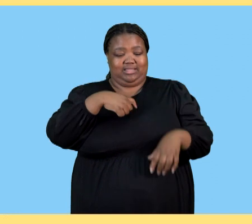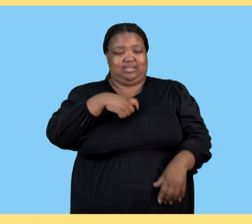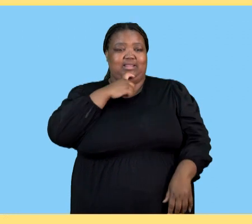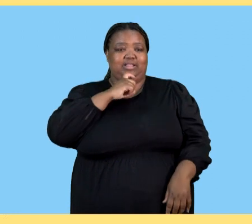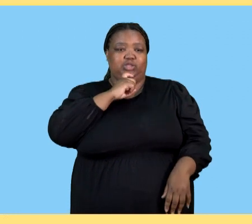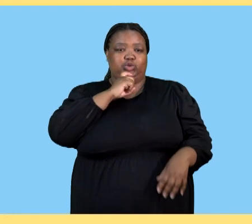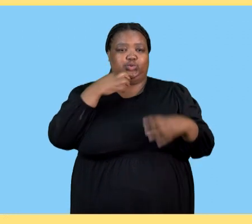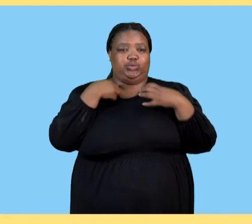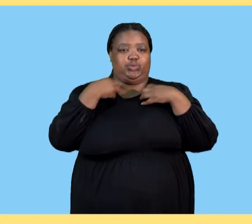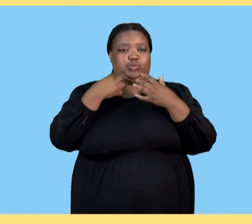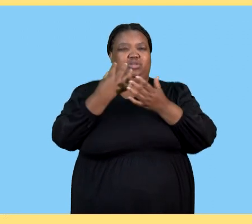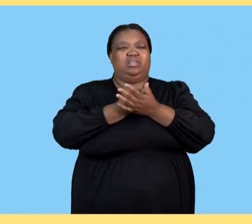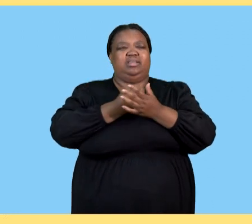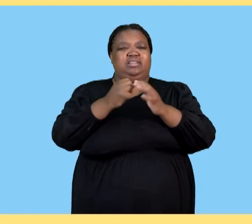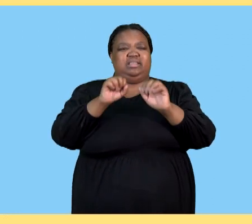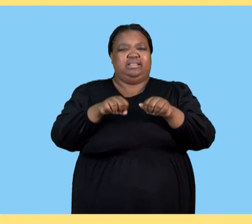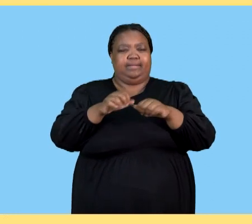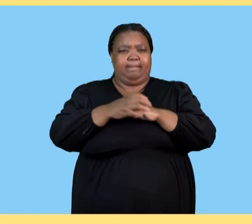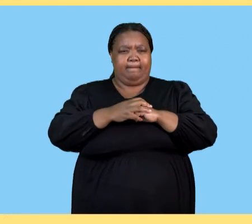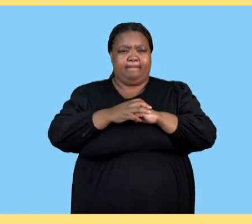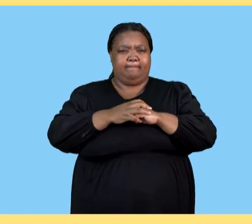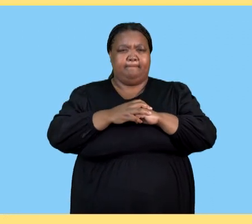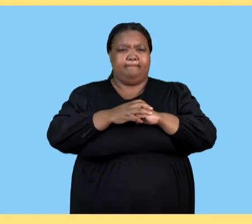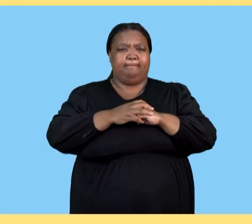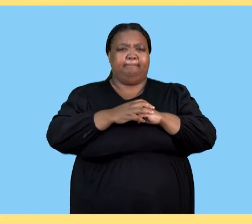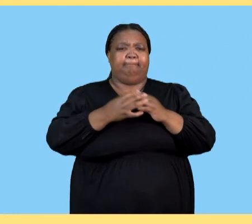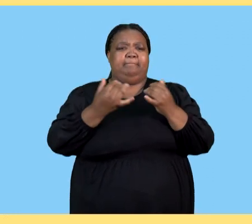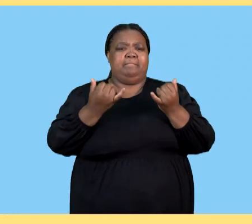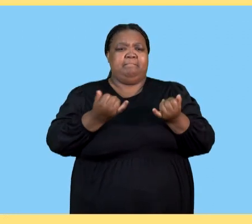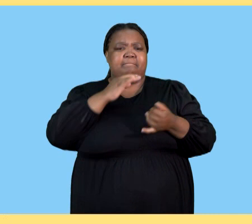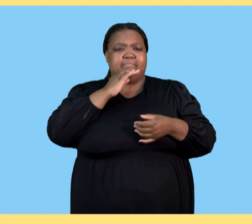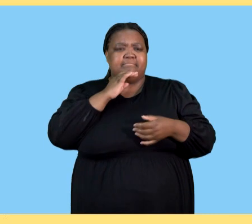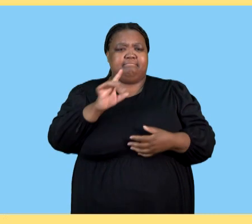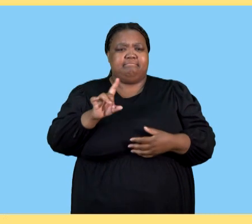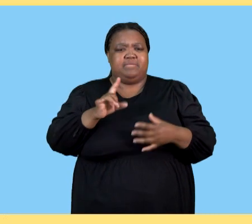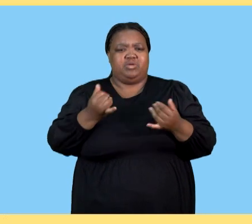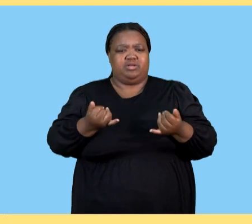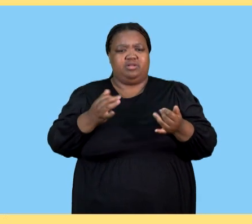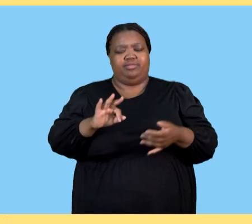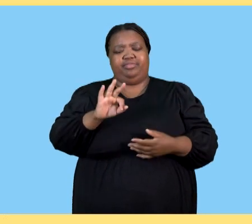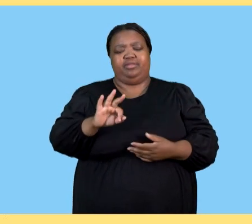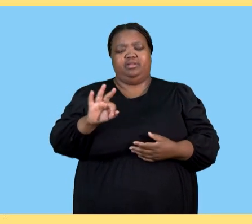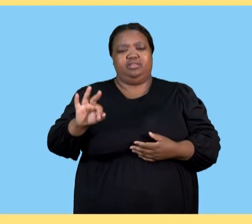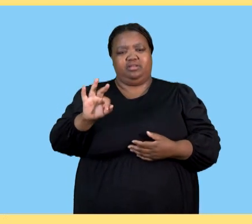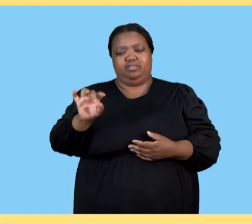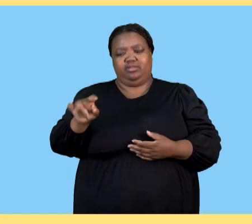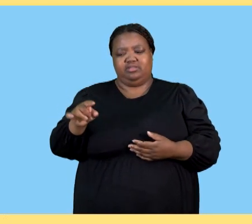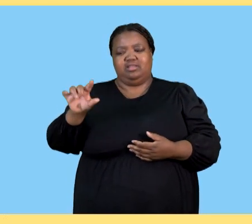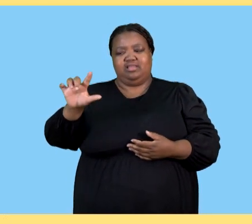use. All goods are sold at a markup of 100%. That means I'm going to come here and I'm going to take my